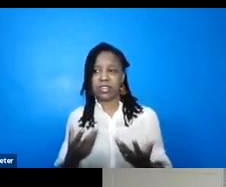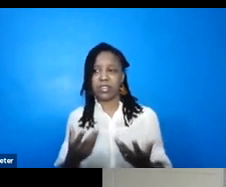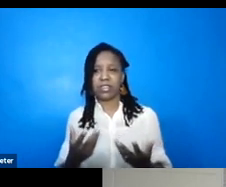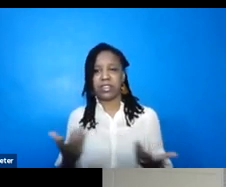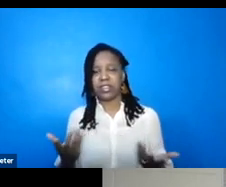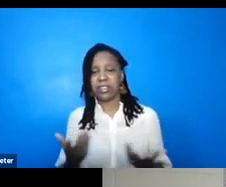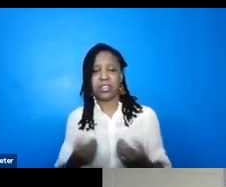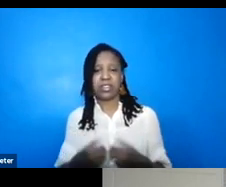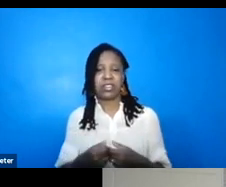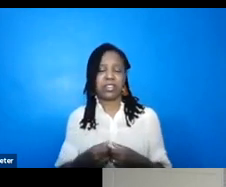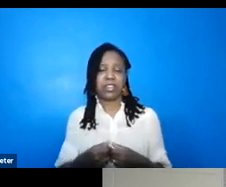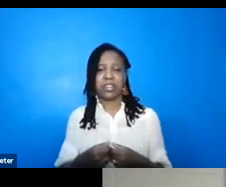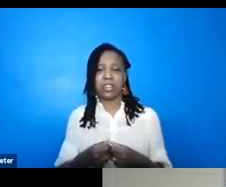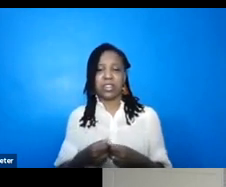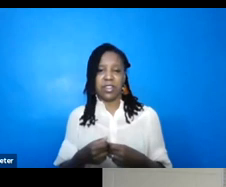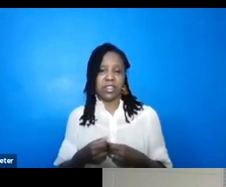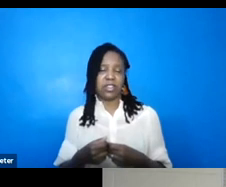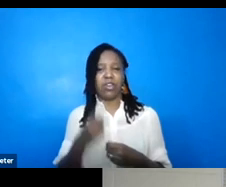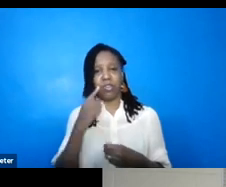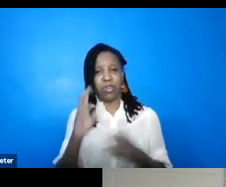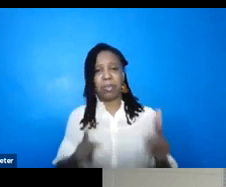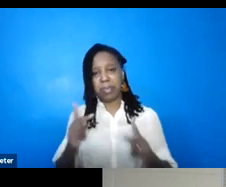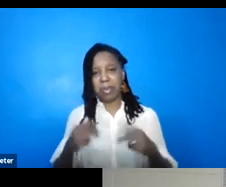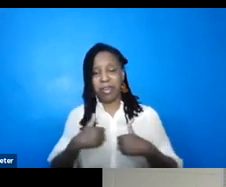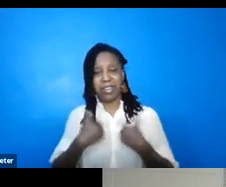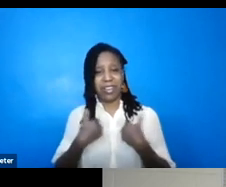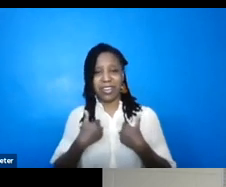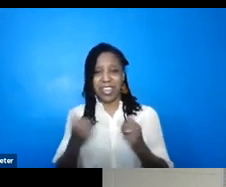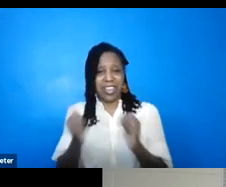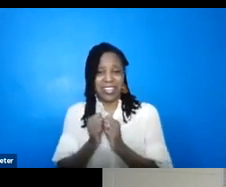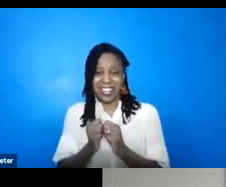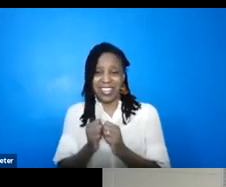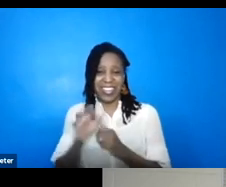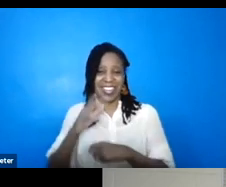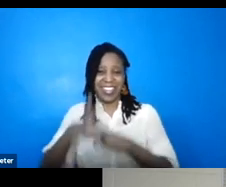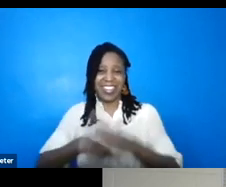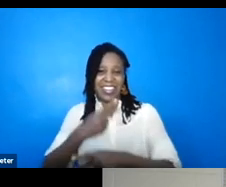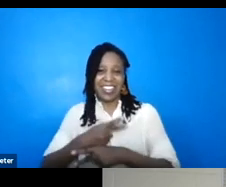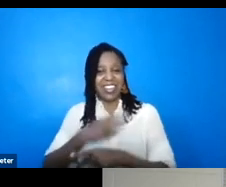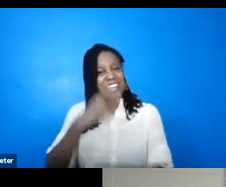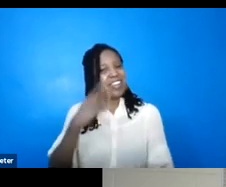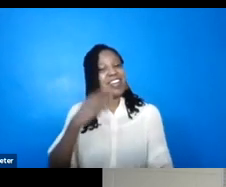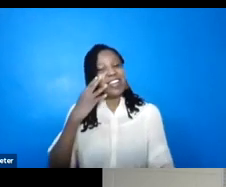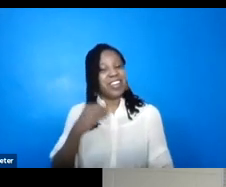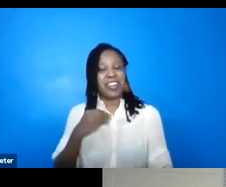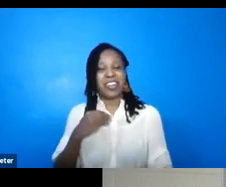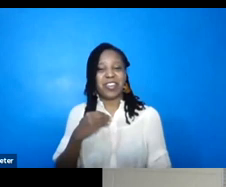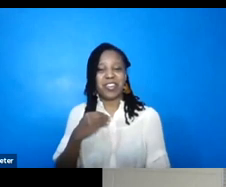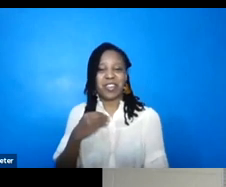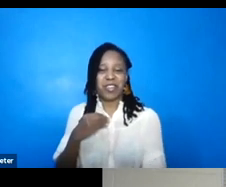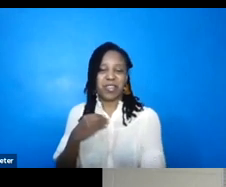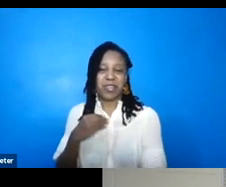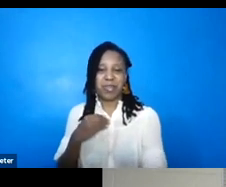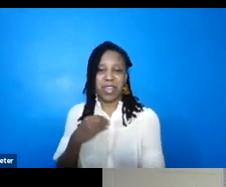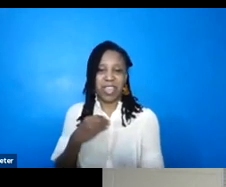are living with these types of painful, traumatic experiences, to help them heal from that. You know, race could be, you know, we